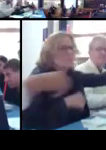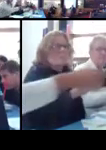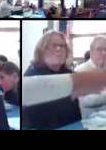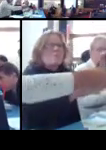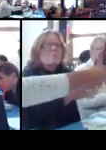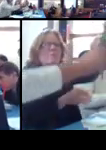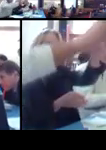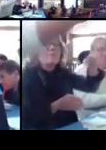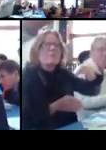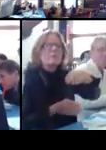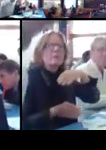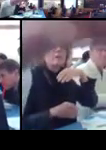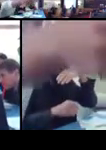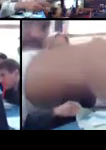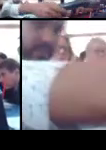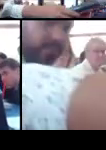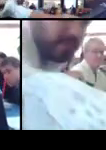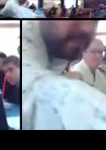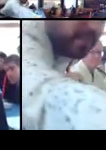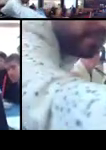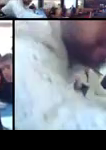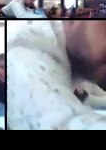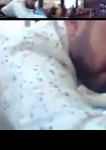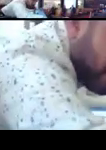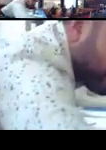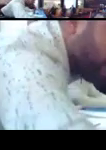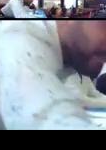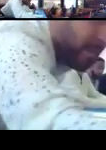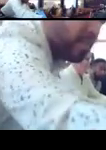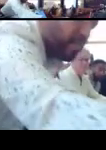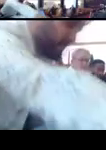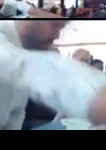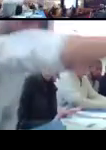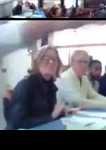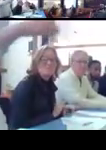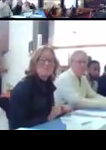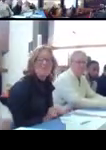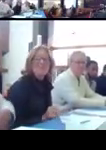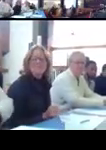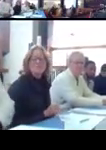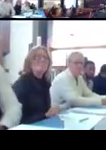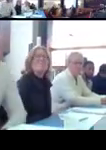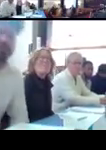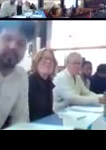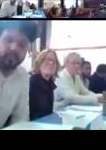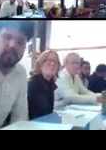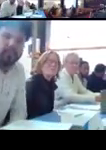the neighborhood plan too. An important theme in a lot of the